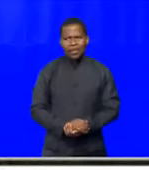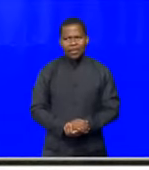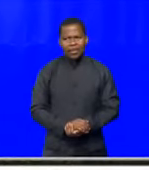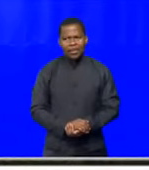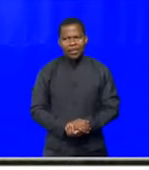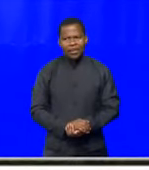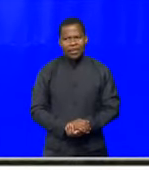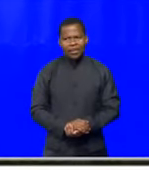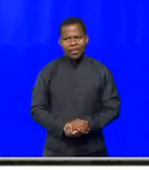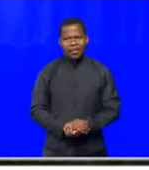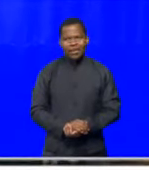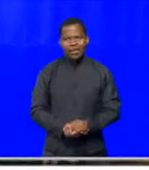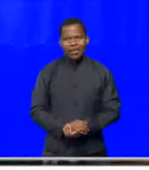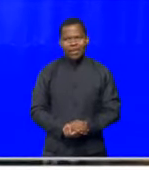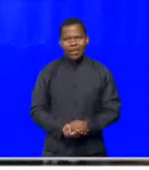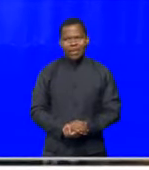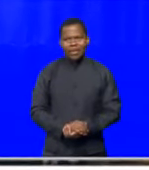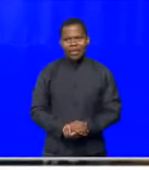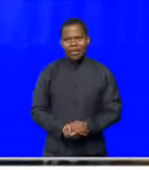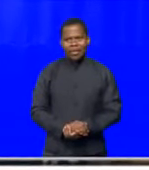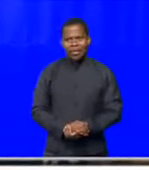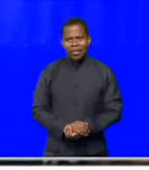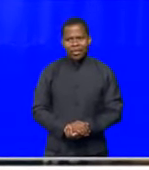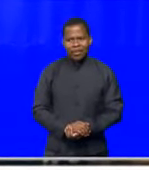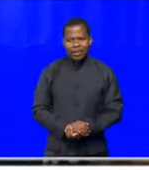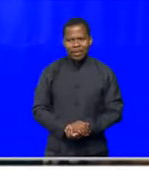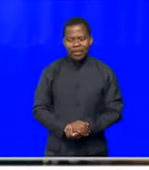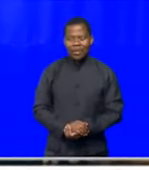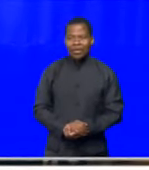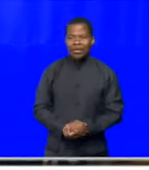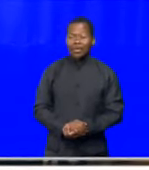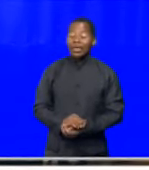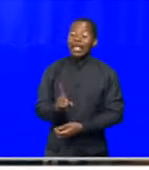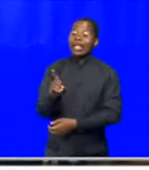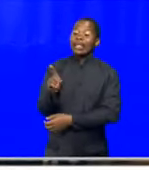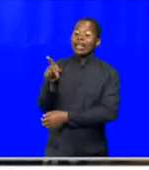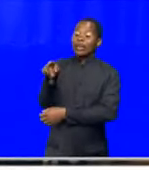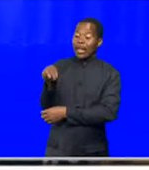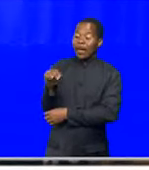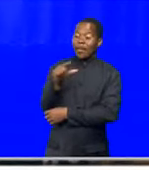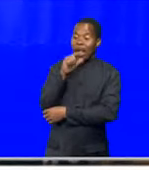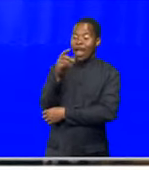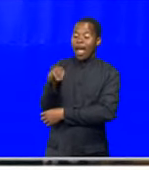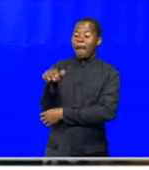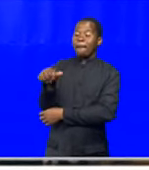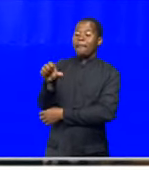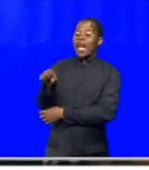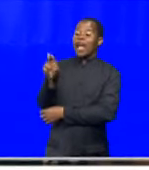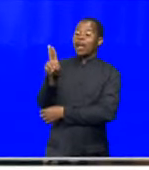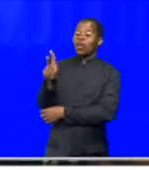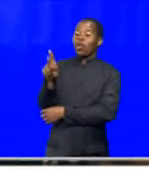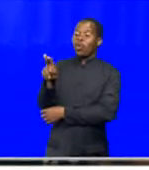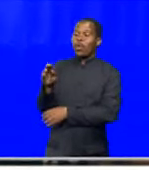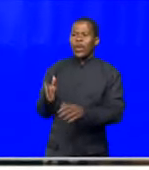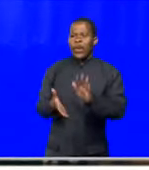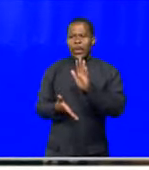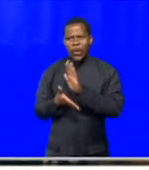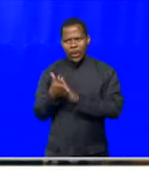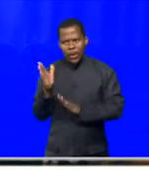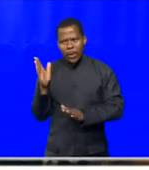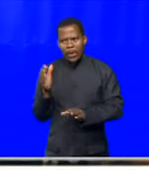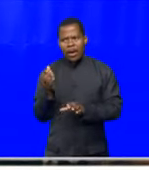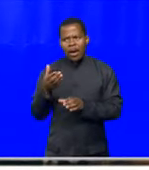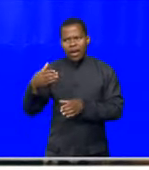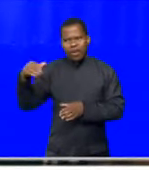Skumbuzo Dlamini, Mbabane. Deputy Prime Minister Themba Masuku has left the country to represent His Majesty